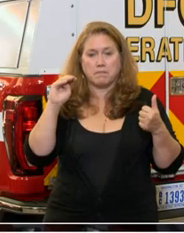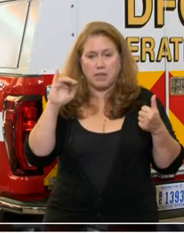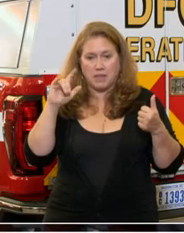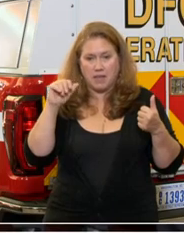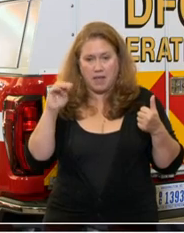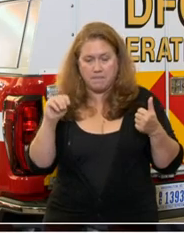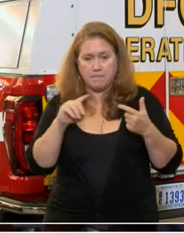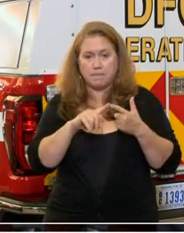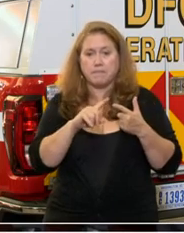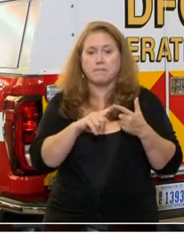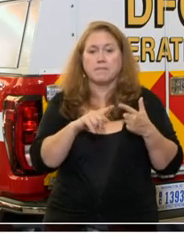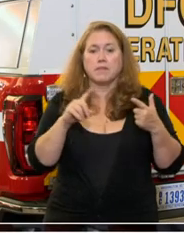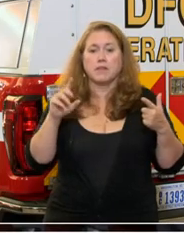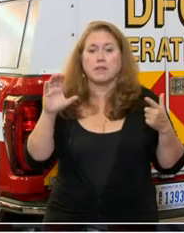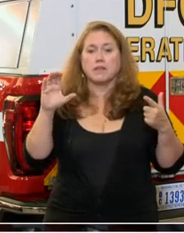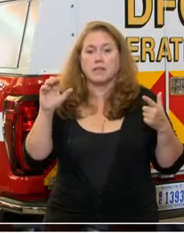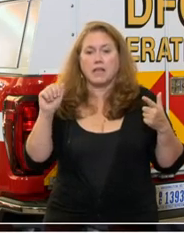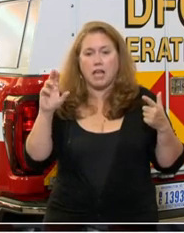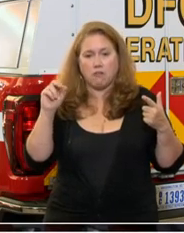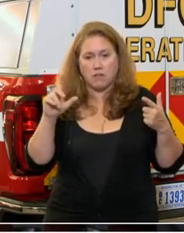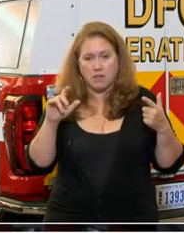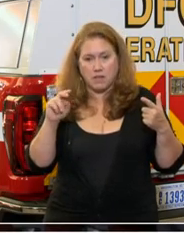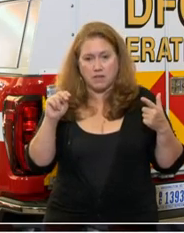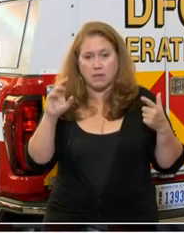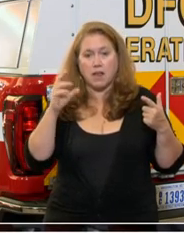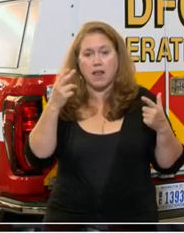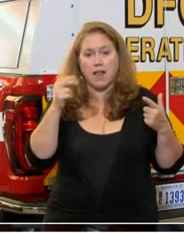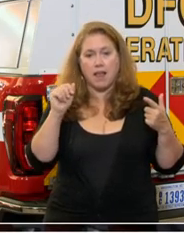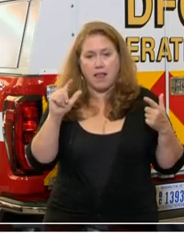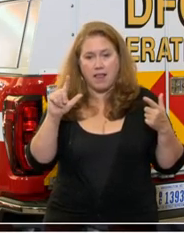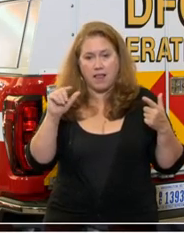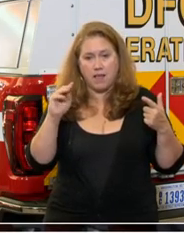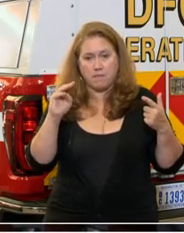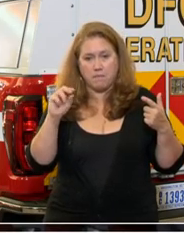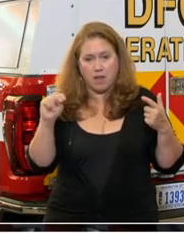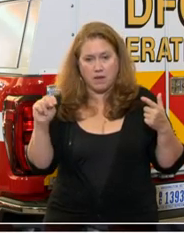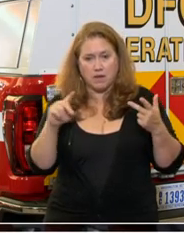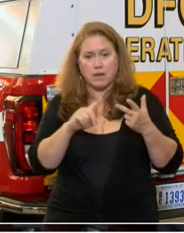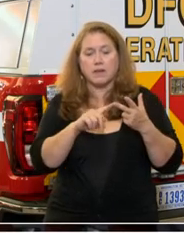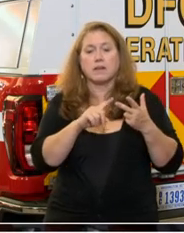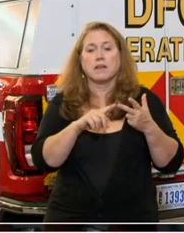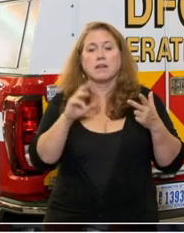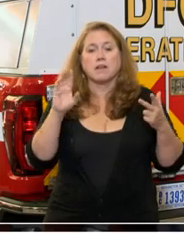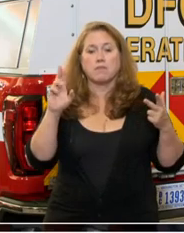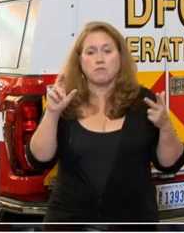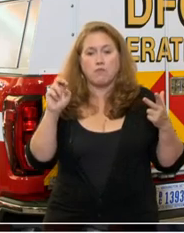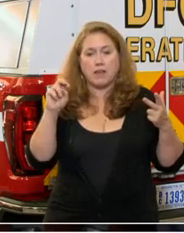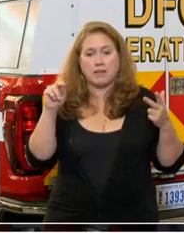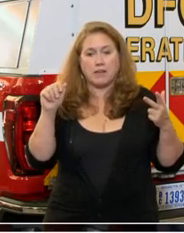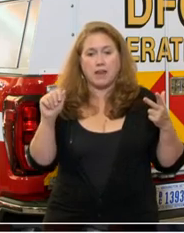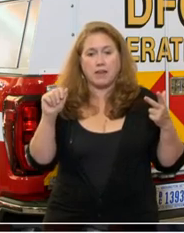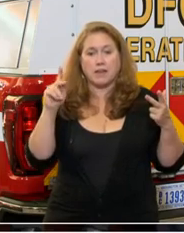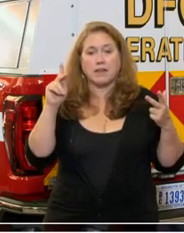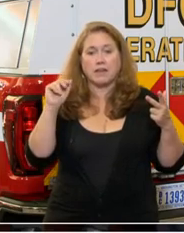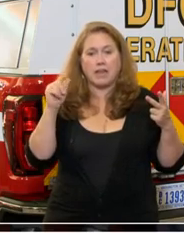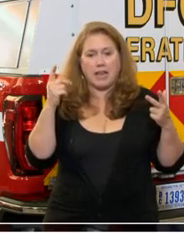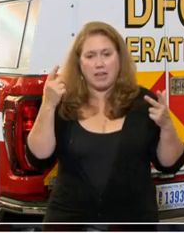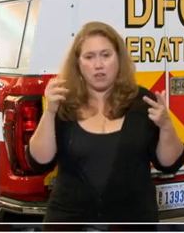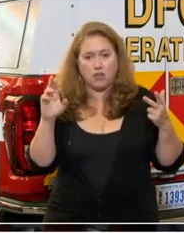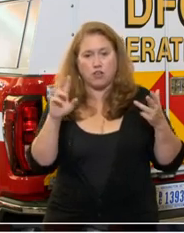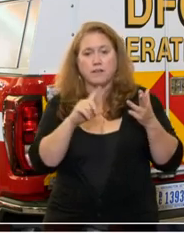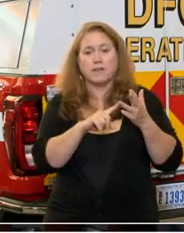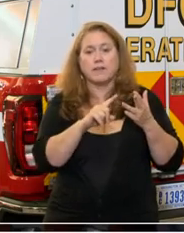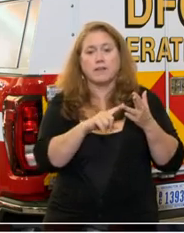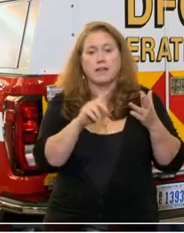for the nearly 3,000 people taken from us on that day. The terror and loss of